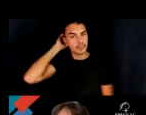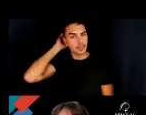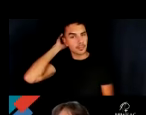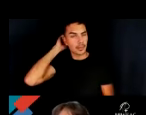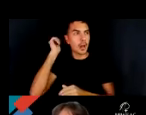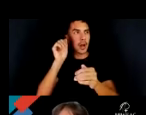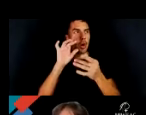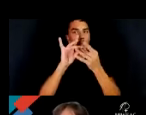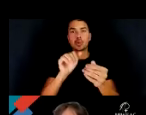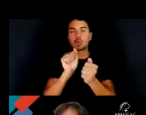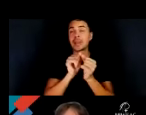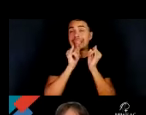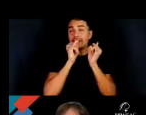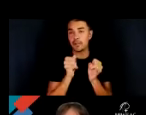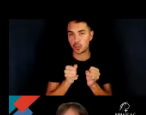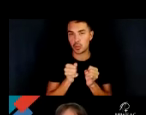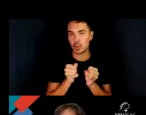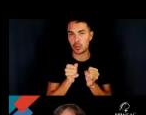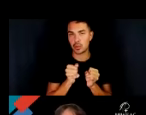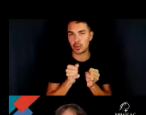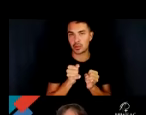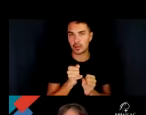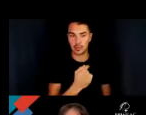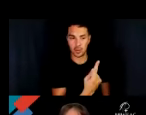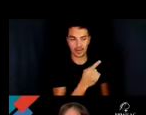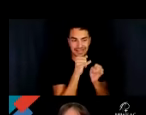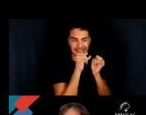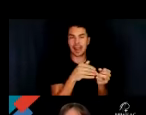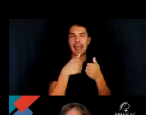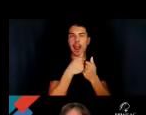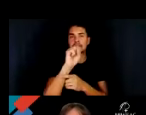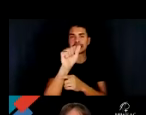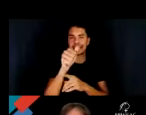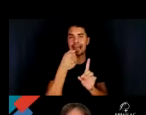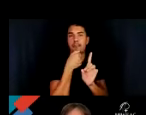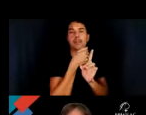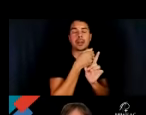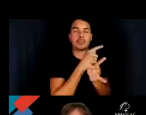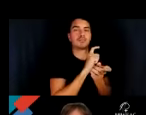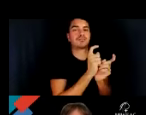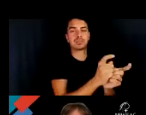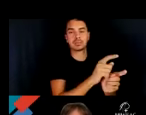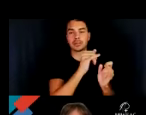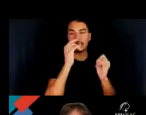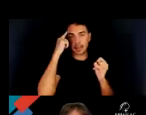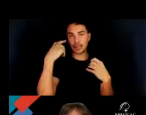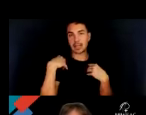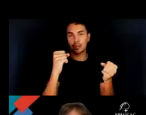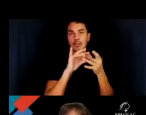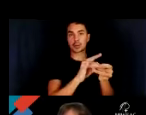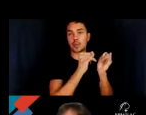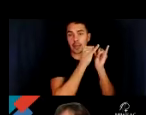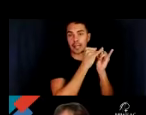start with the individual. How could sexual violence or sexual assault impact an individual's mental health?